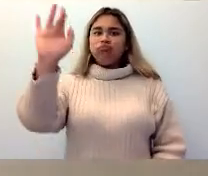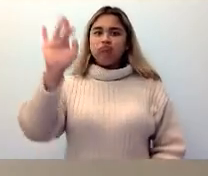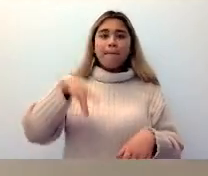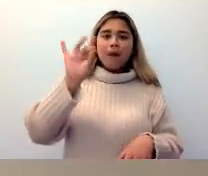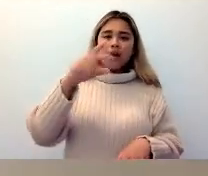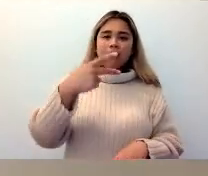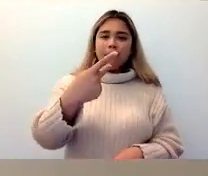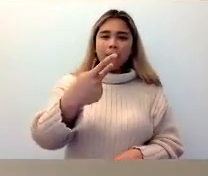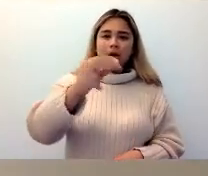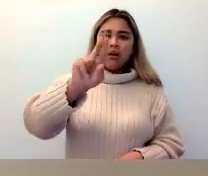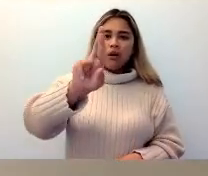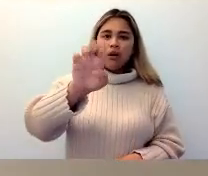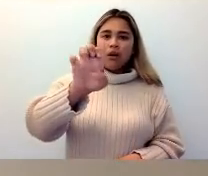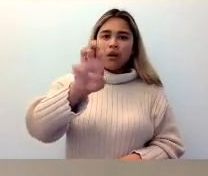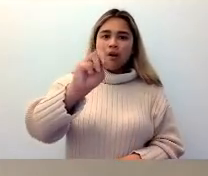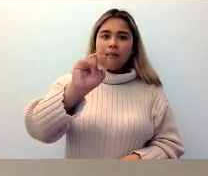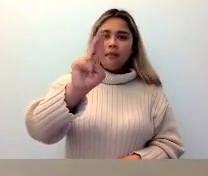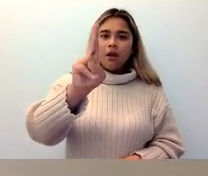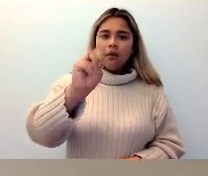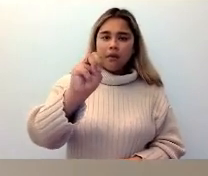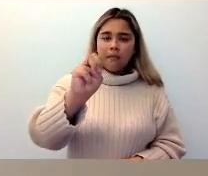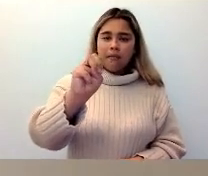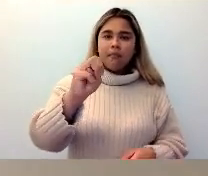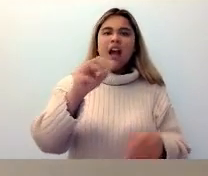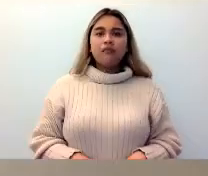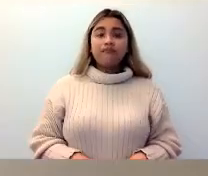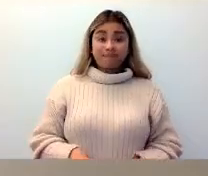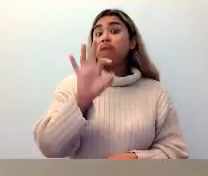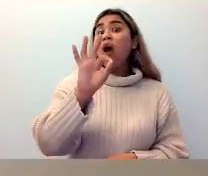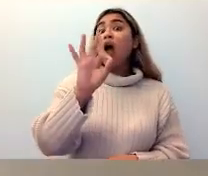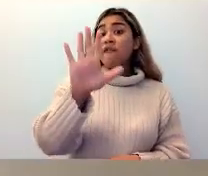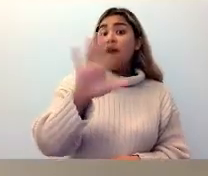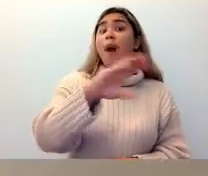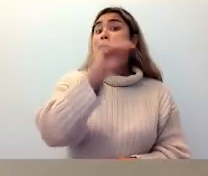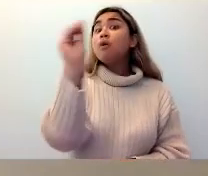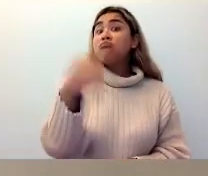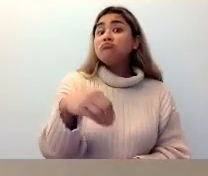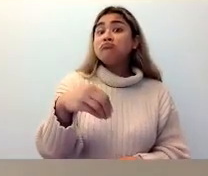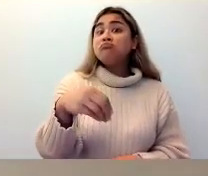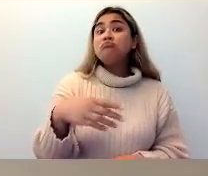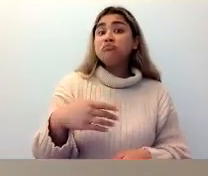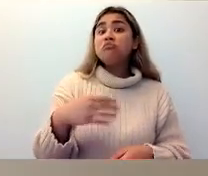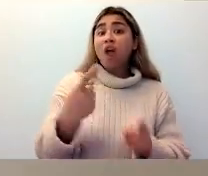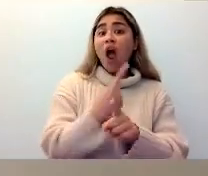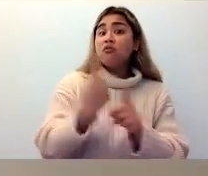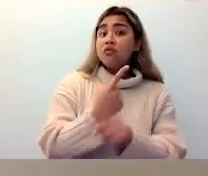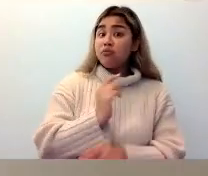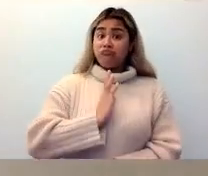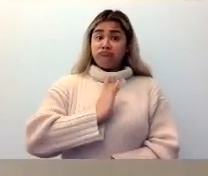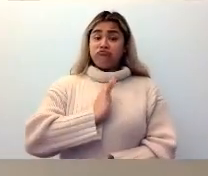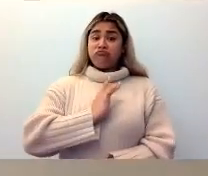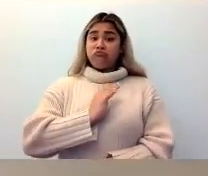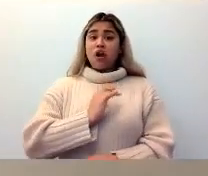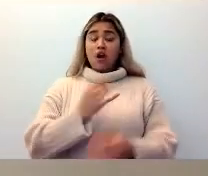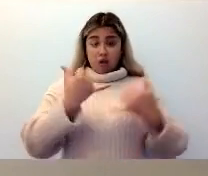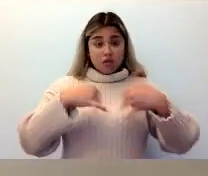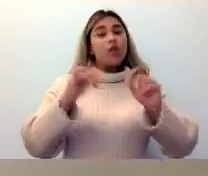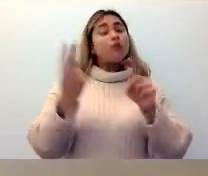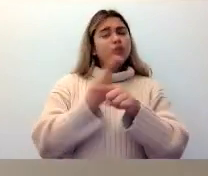accuracy, about 95%, but still automated captions. So there's punctuation,